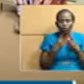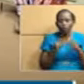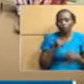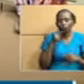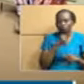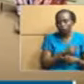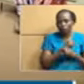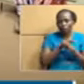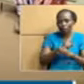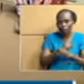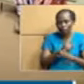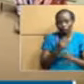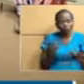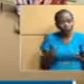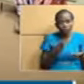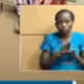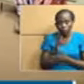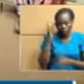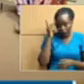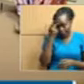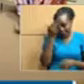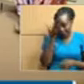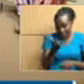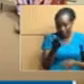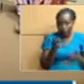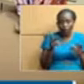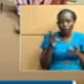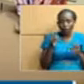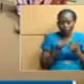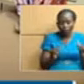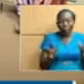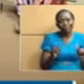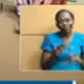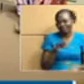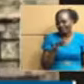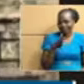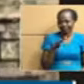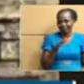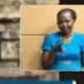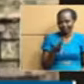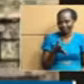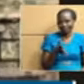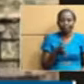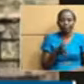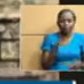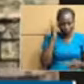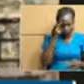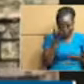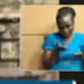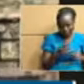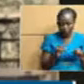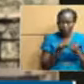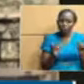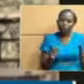protection? The policies are in place, the implementation is questionable. And because it's questionable, we need to revisit. We have